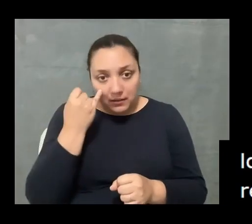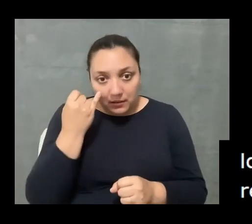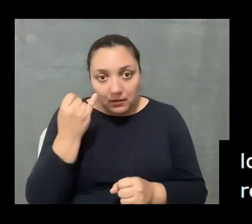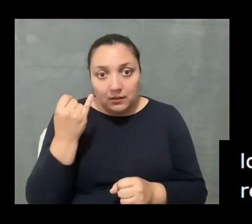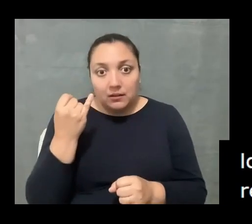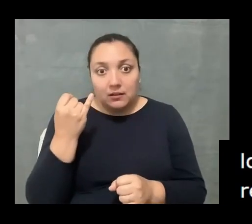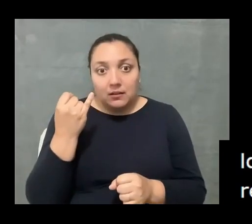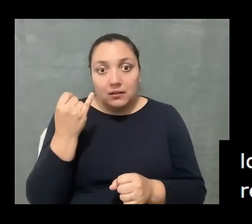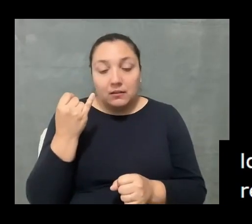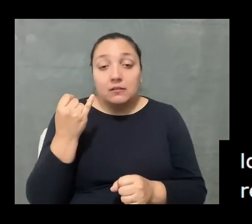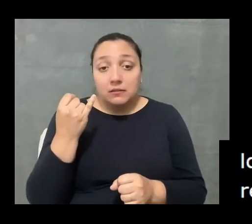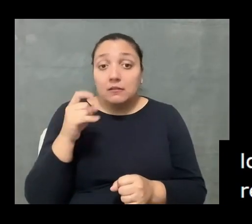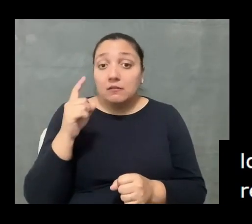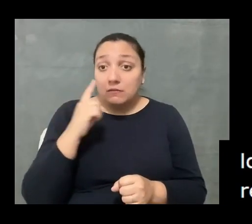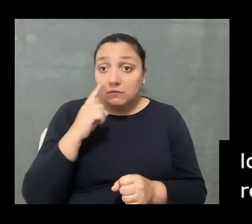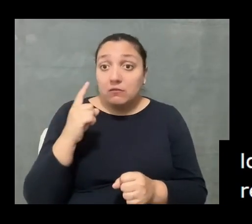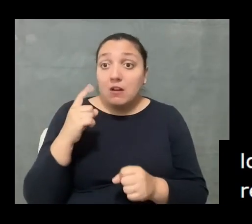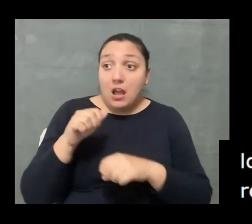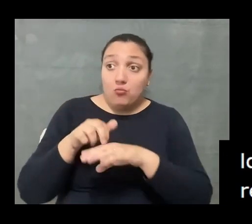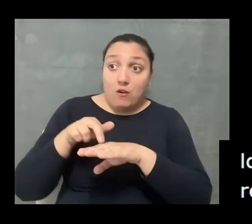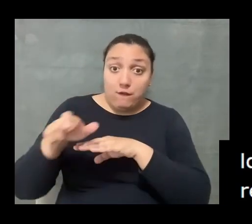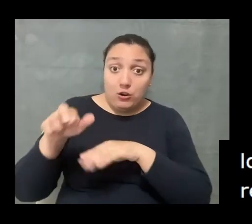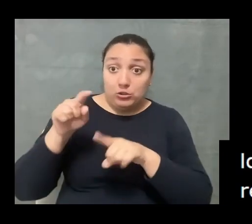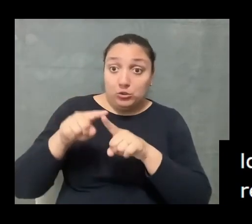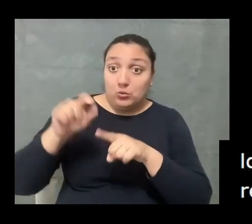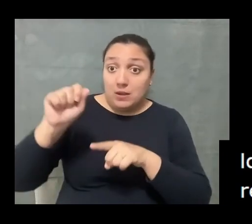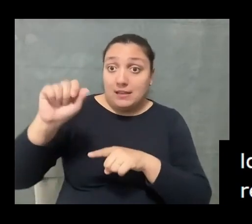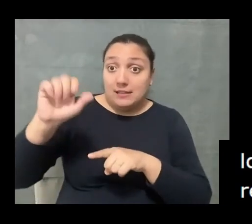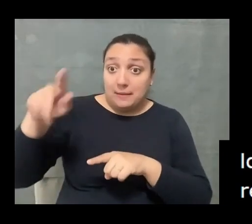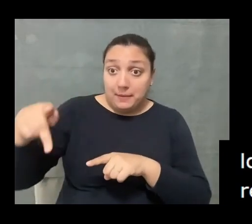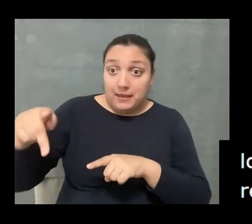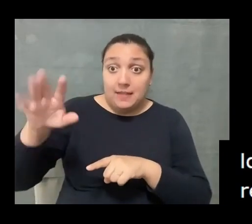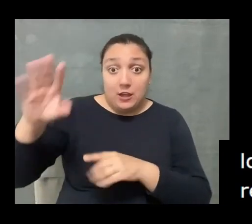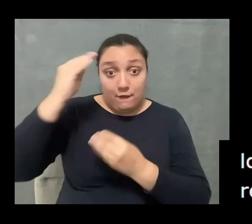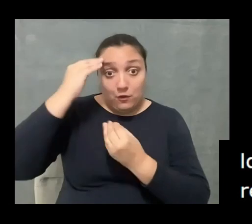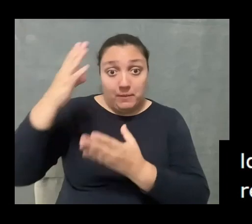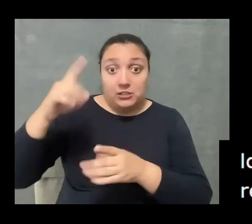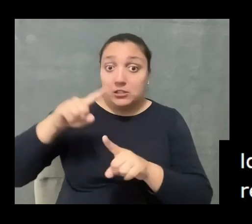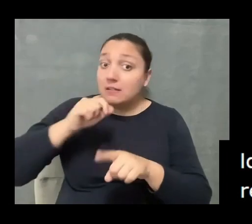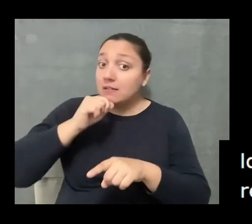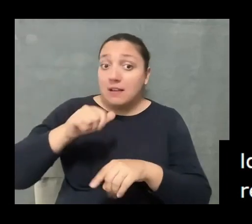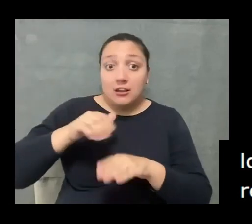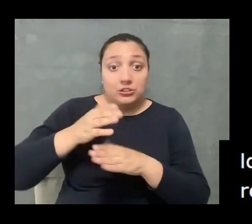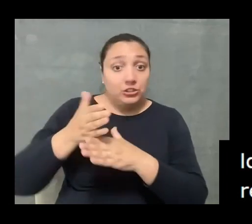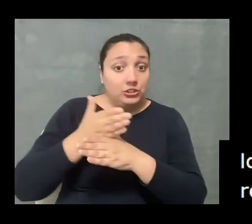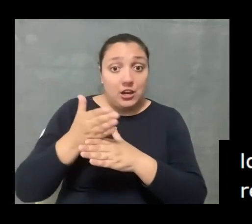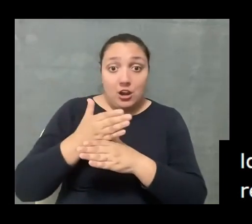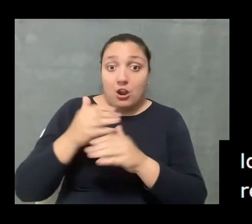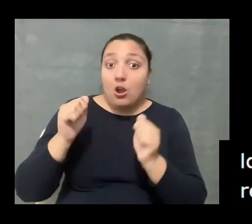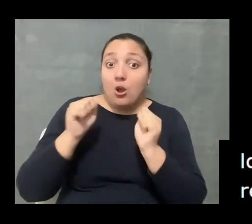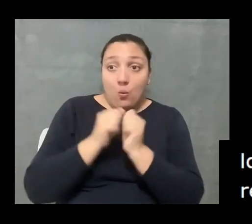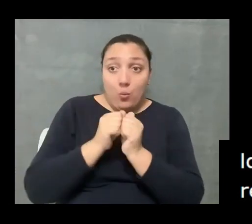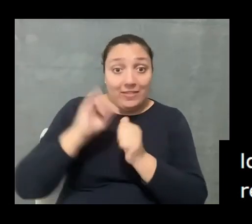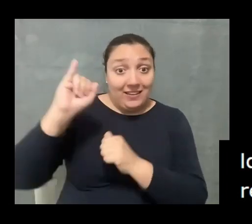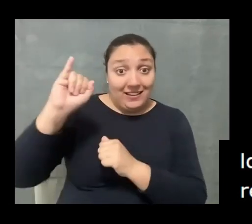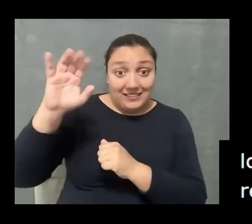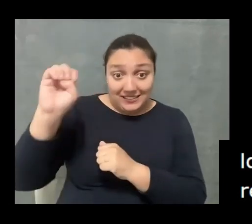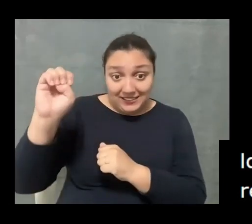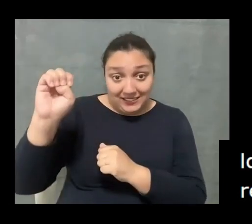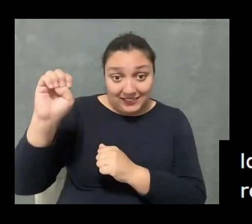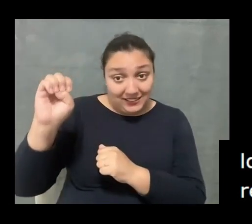the ACP program, that their information is not going to be shared with anti-immigrant agencies such as